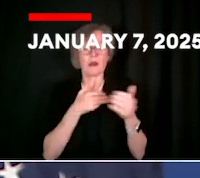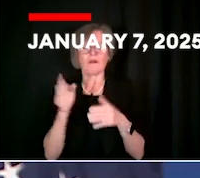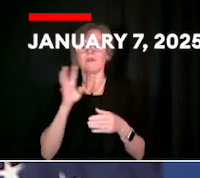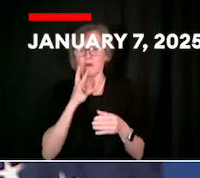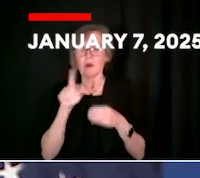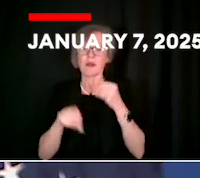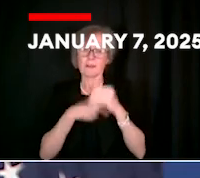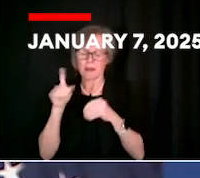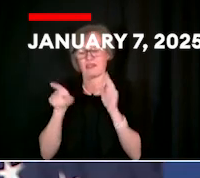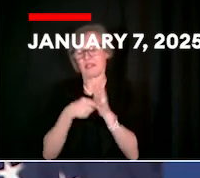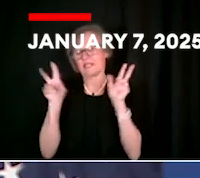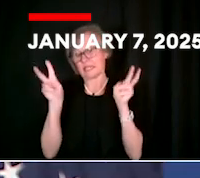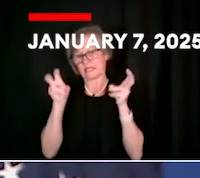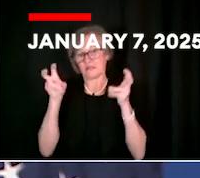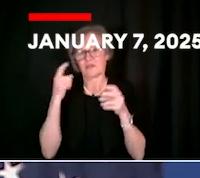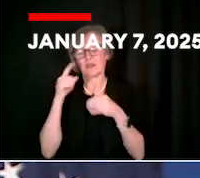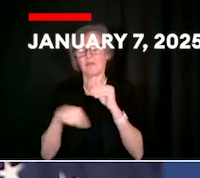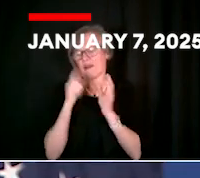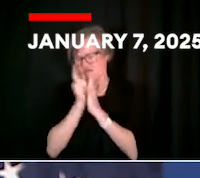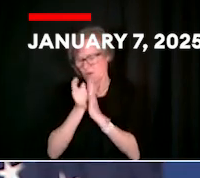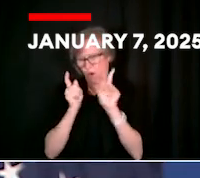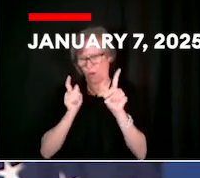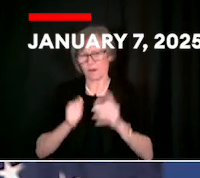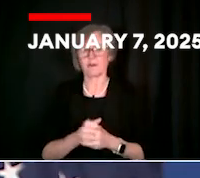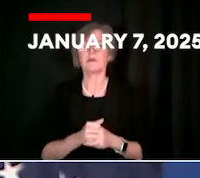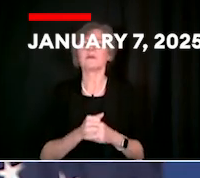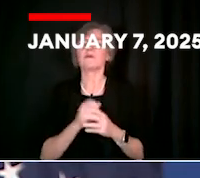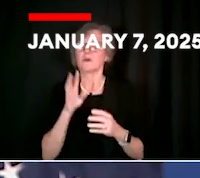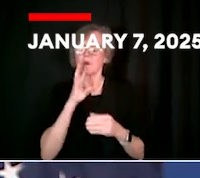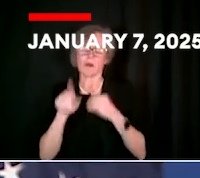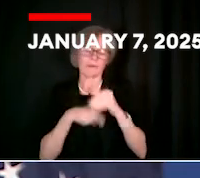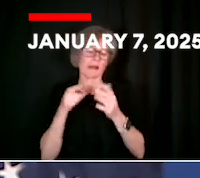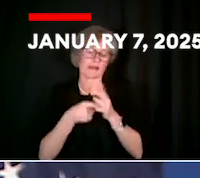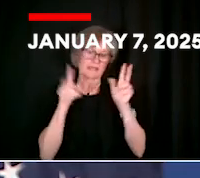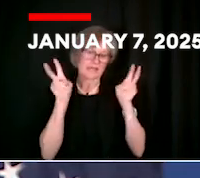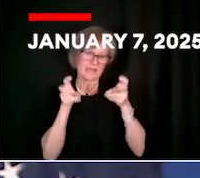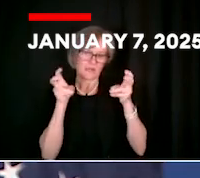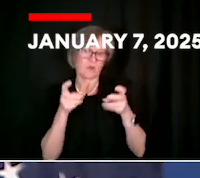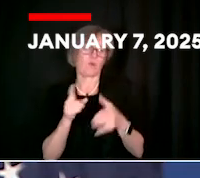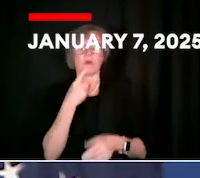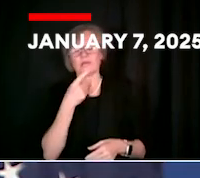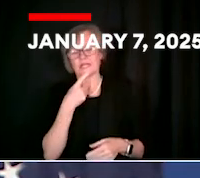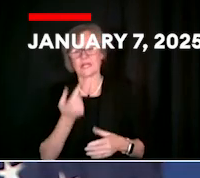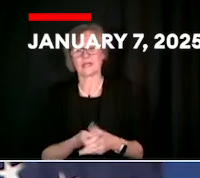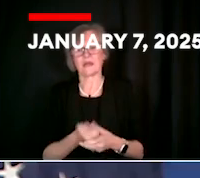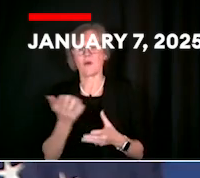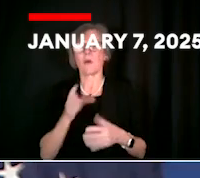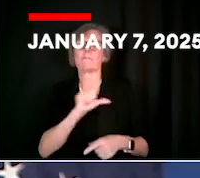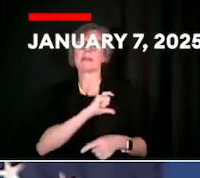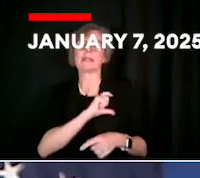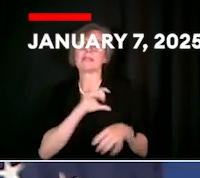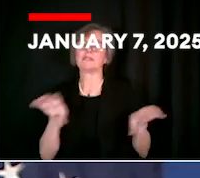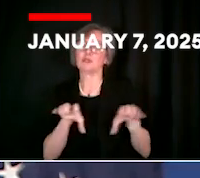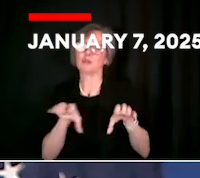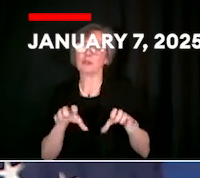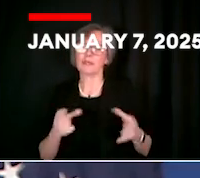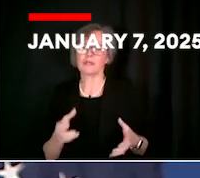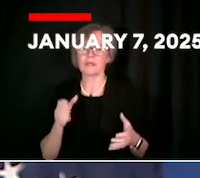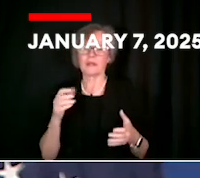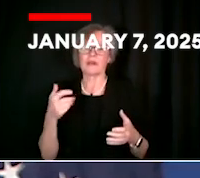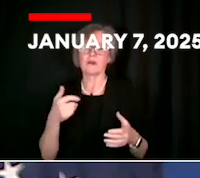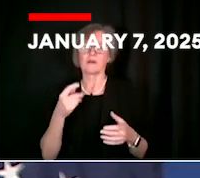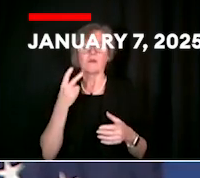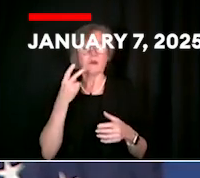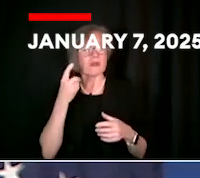this issue, think about it for a moment. Whenever we talk about this issue, what do we say? What is the police doing? That's what we see. When we